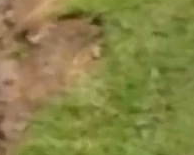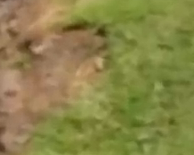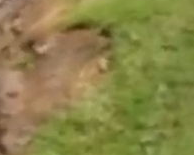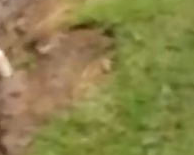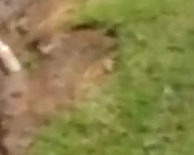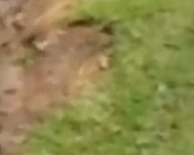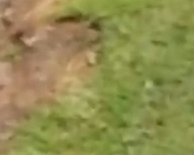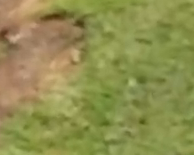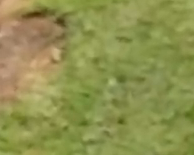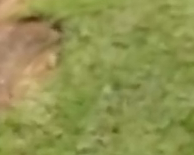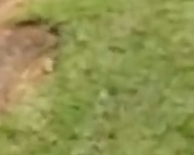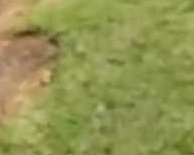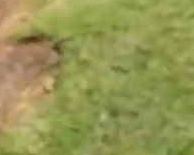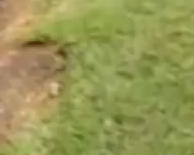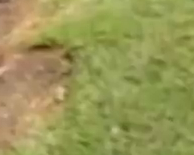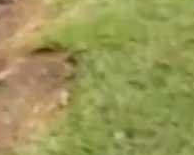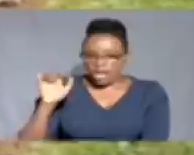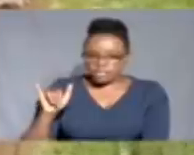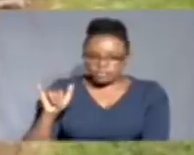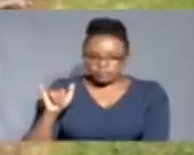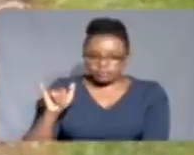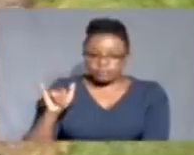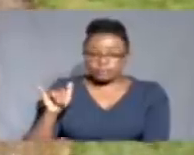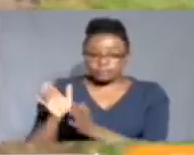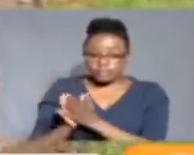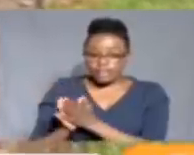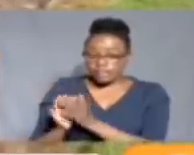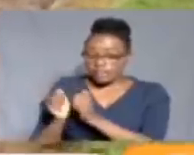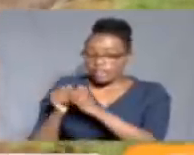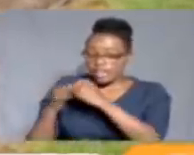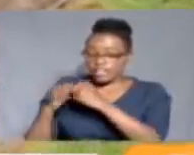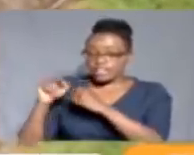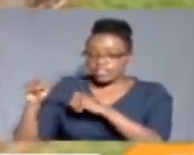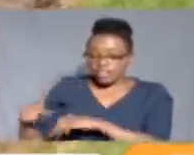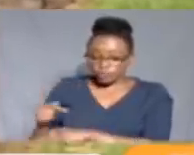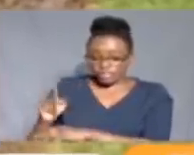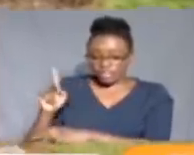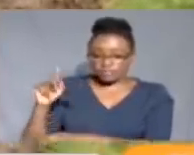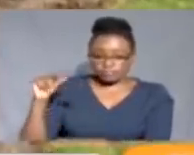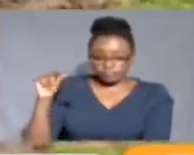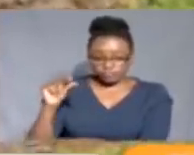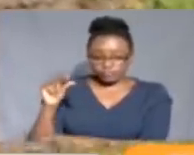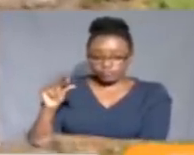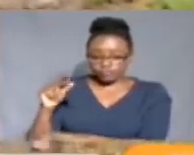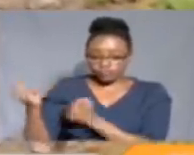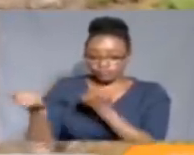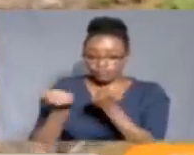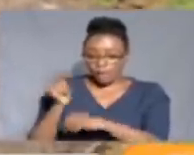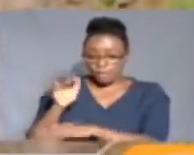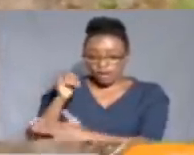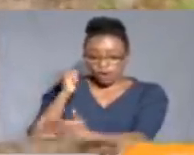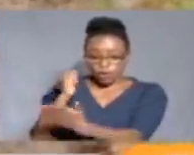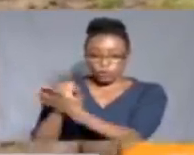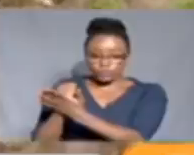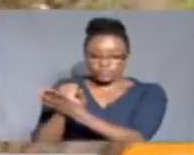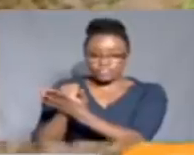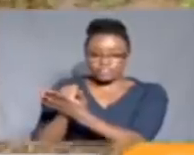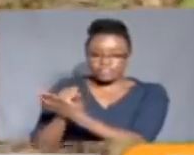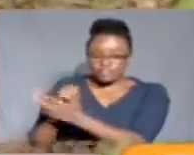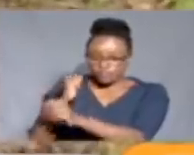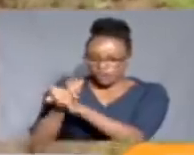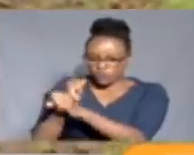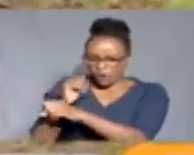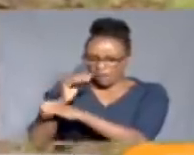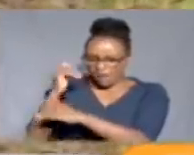This is Mercy Chepkirui, and this 18,000 kilogram machine is her office. She's doing